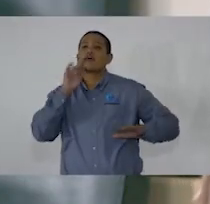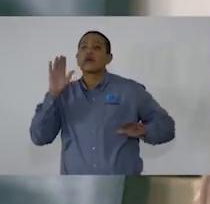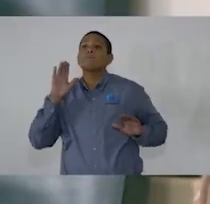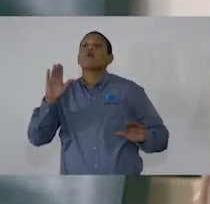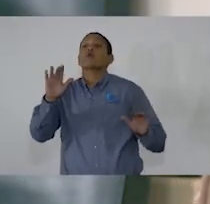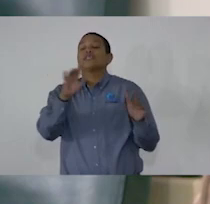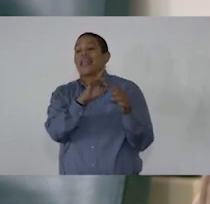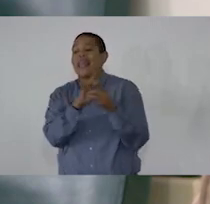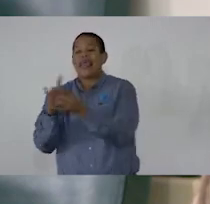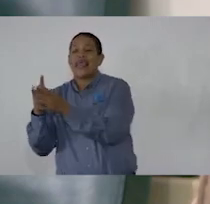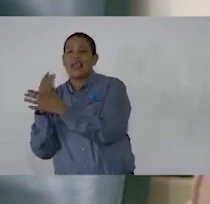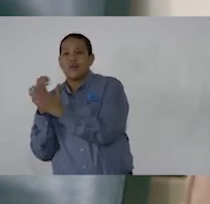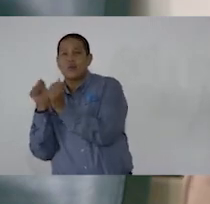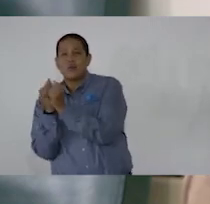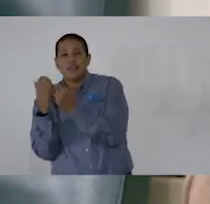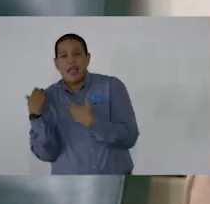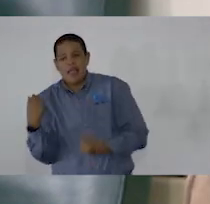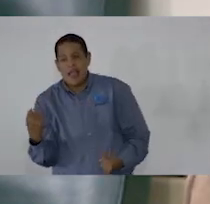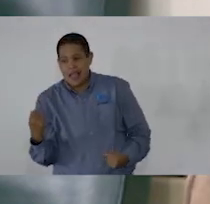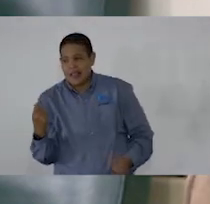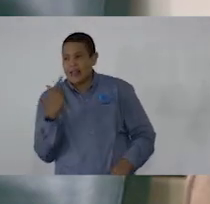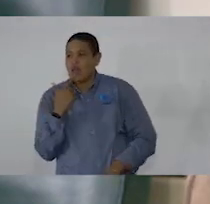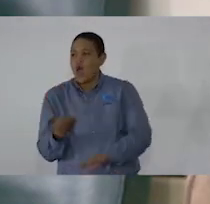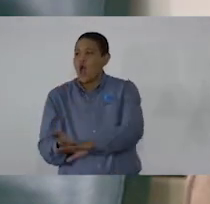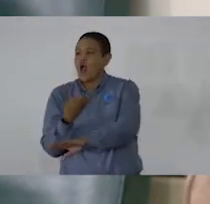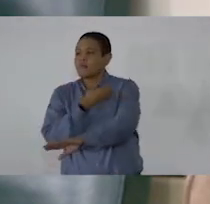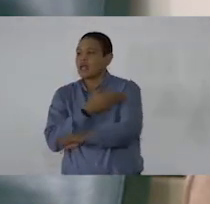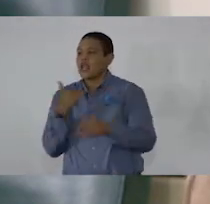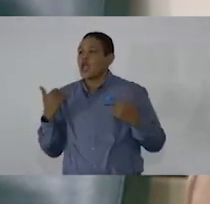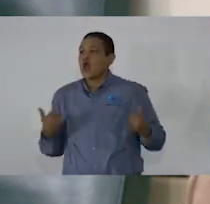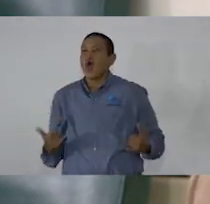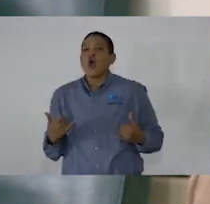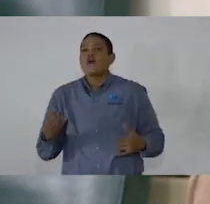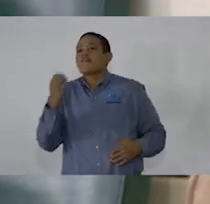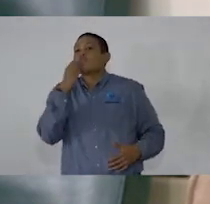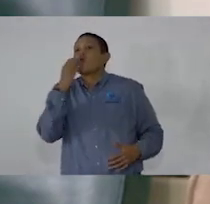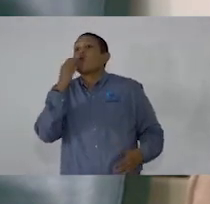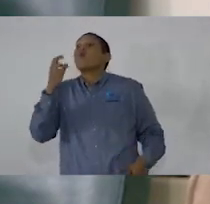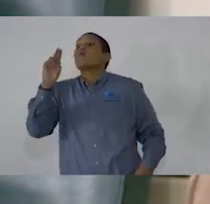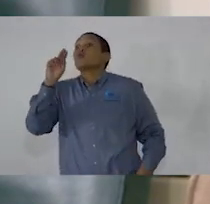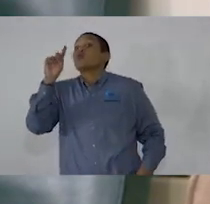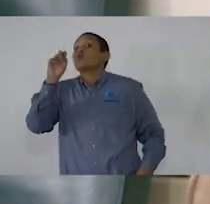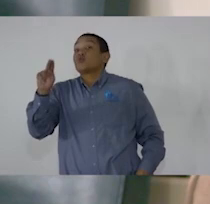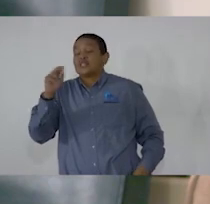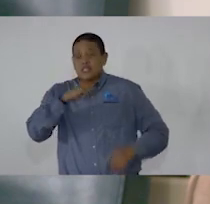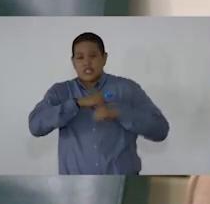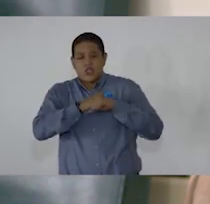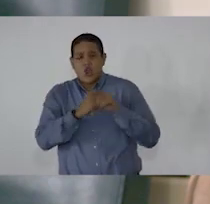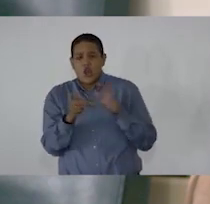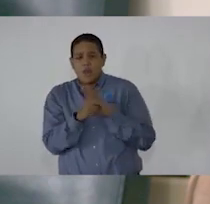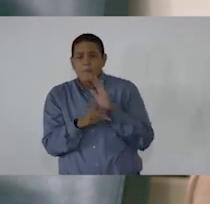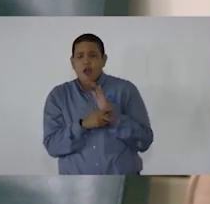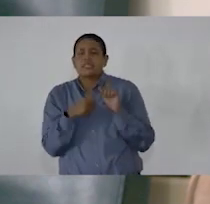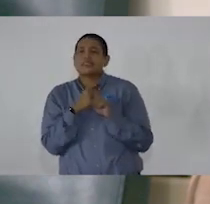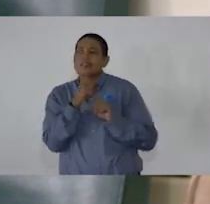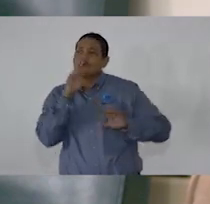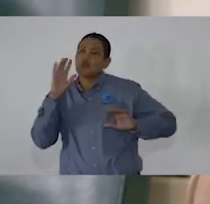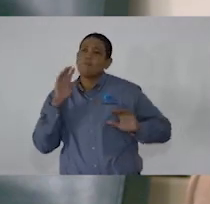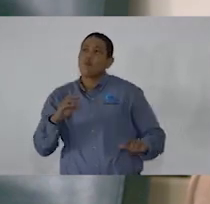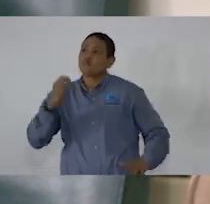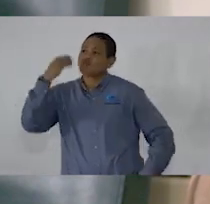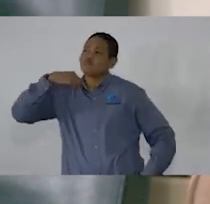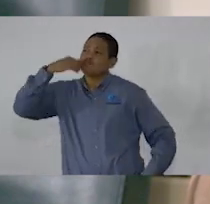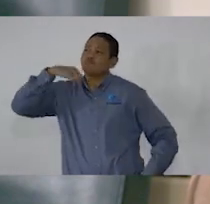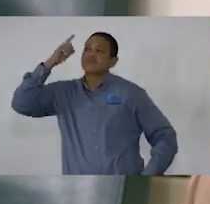linkage with health, updating the current food and nutrition security policy to boost consumption